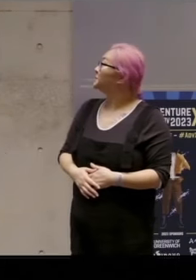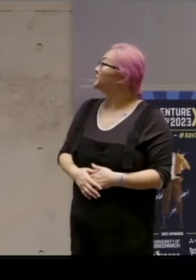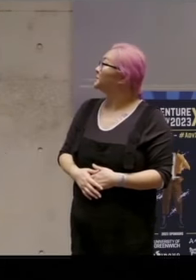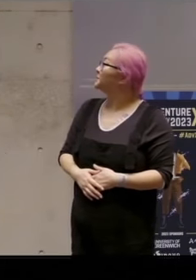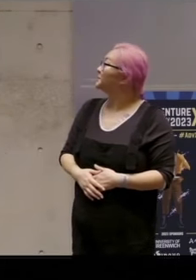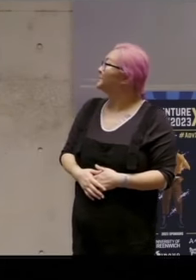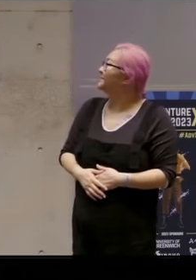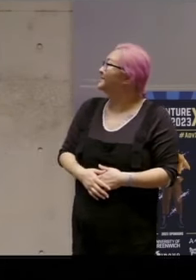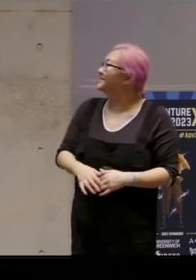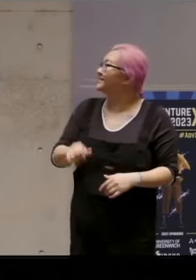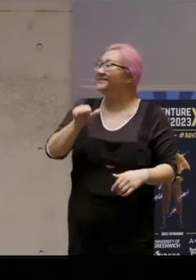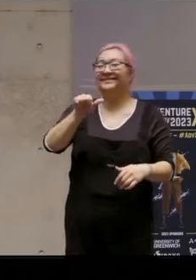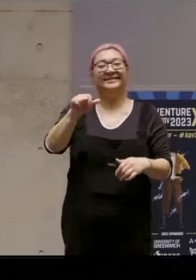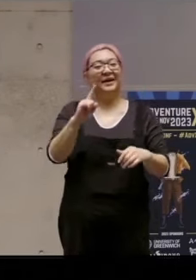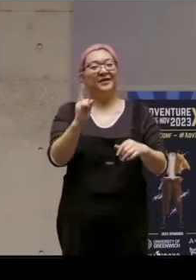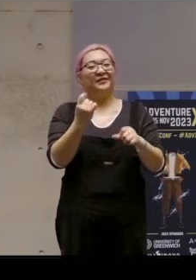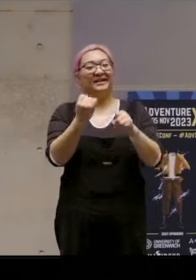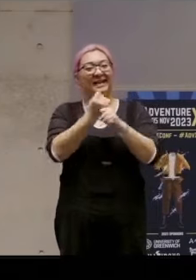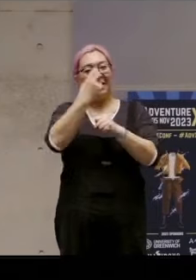Conspiracies.